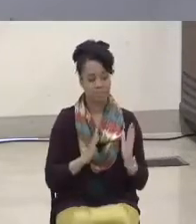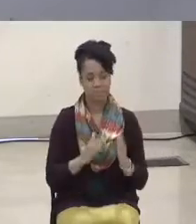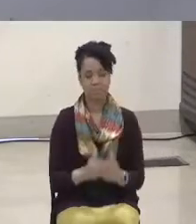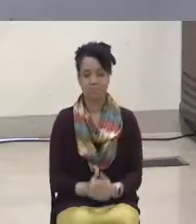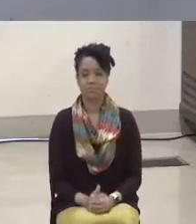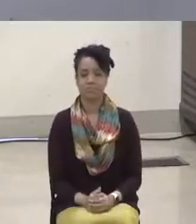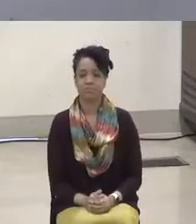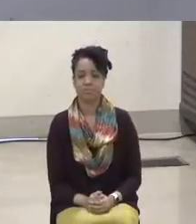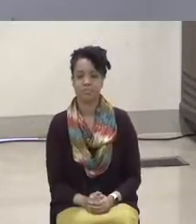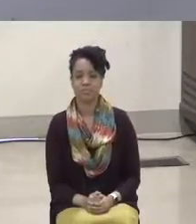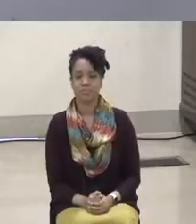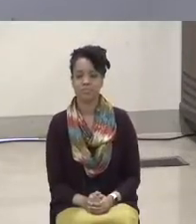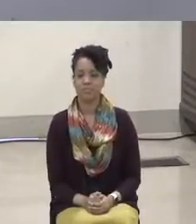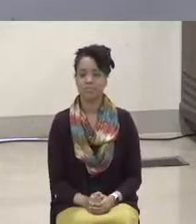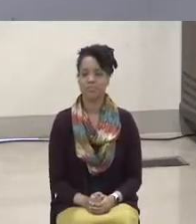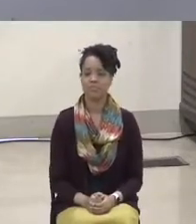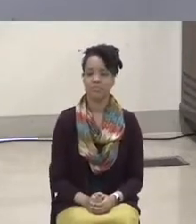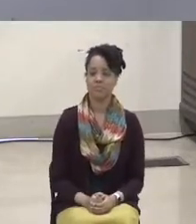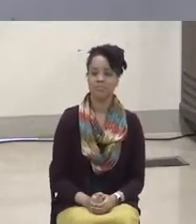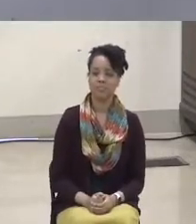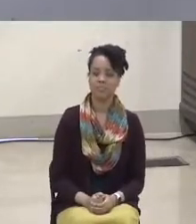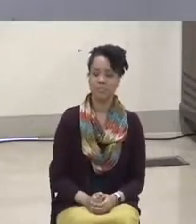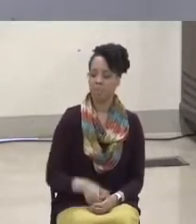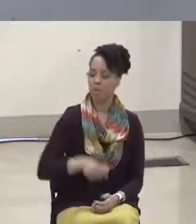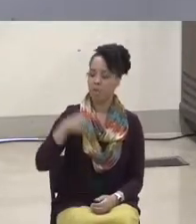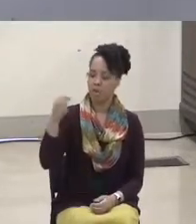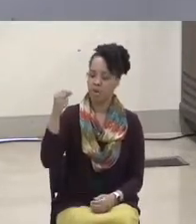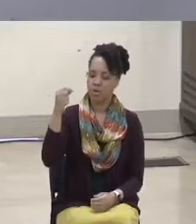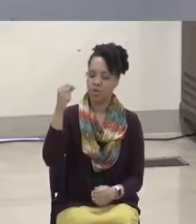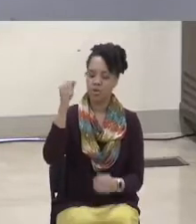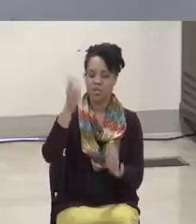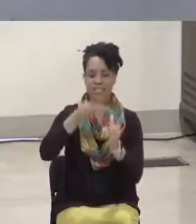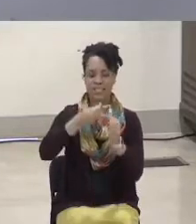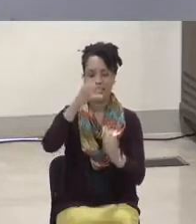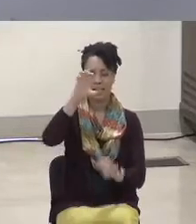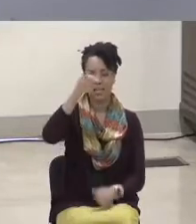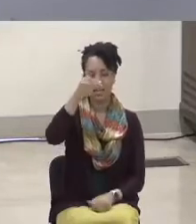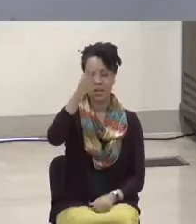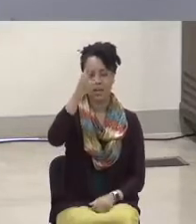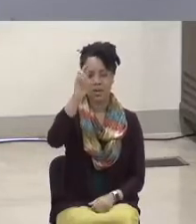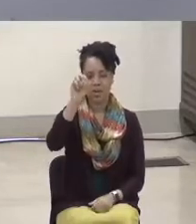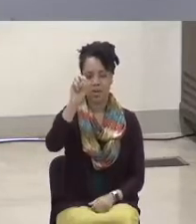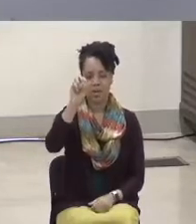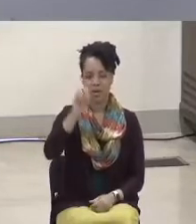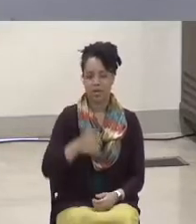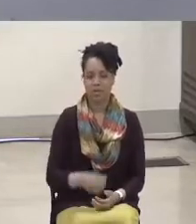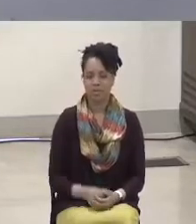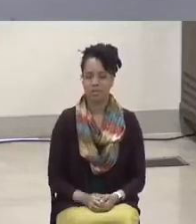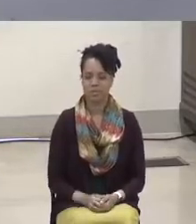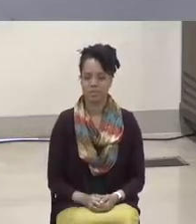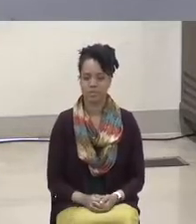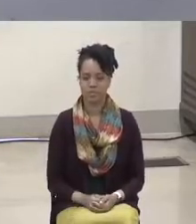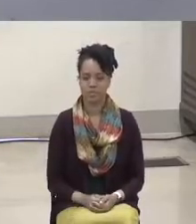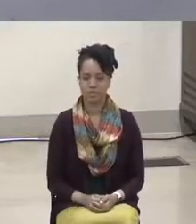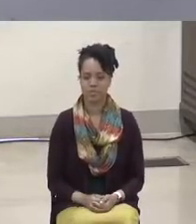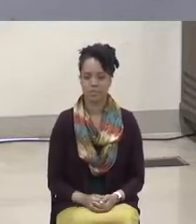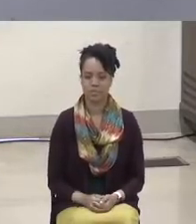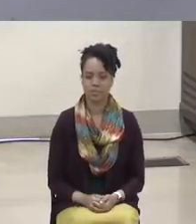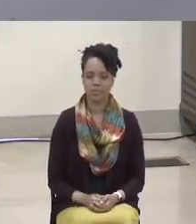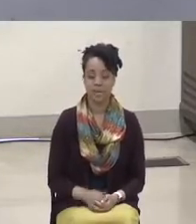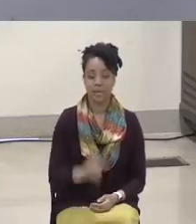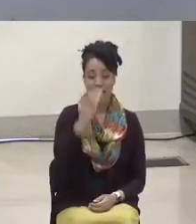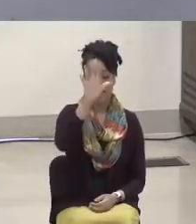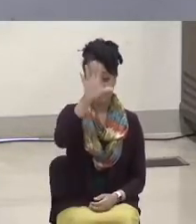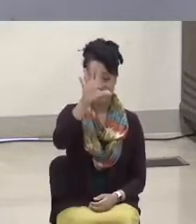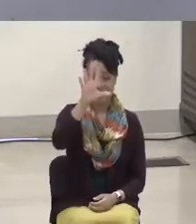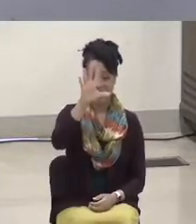Salomón construye la casa. swing over to 2 Chronicles, Vamos a ir a Segunda de Crónicas, 5 chapters over